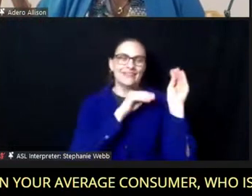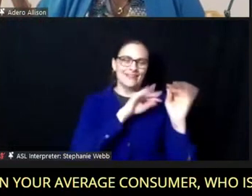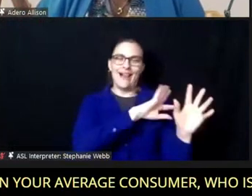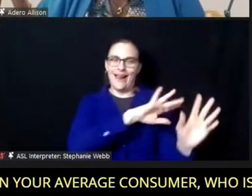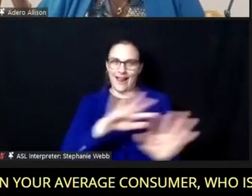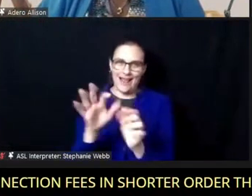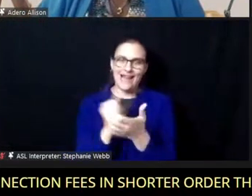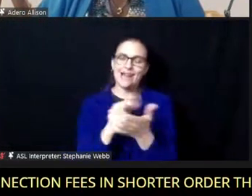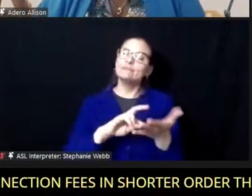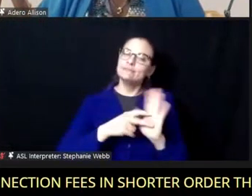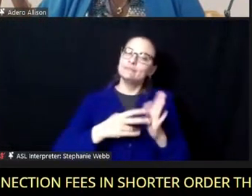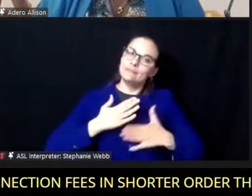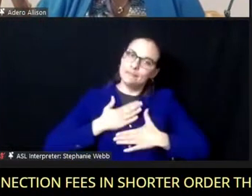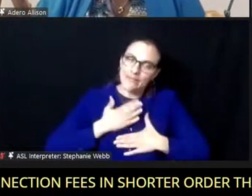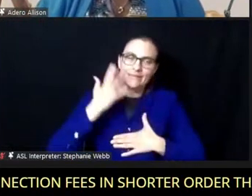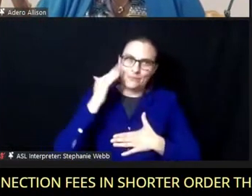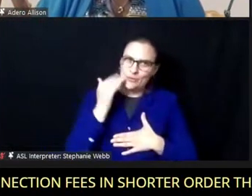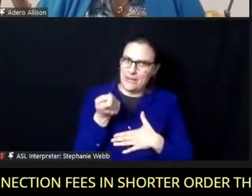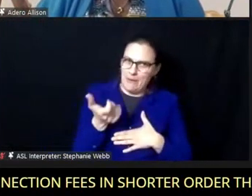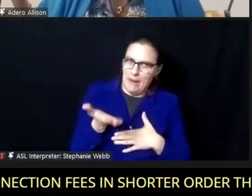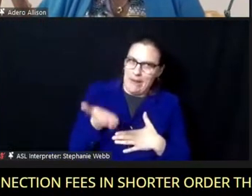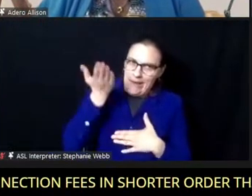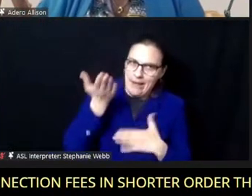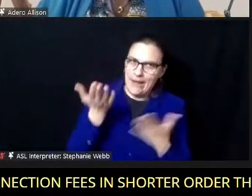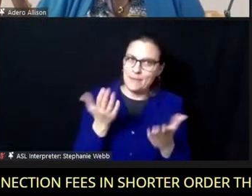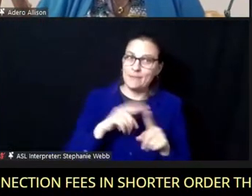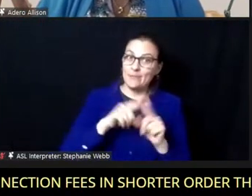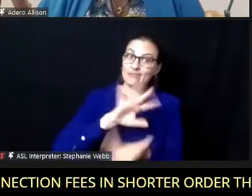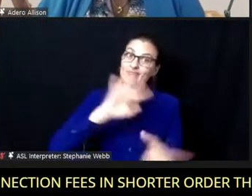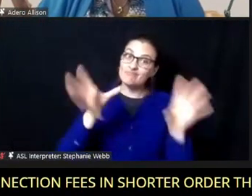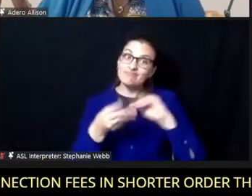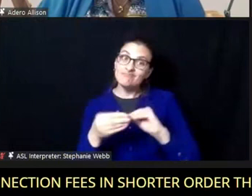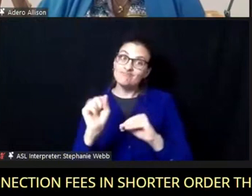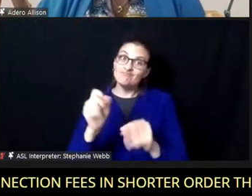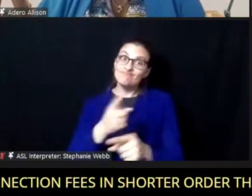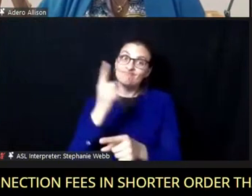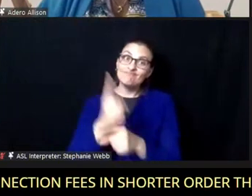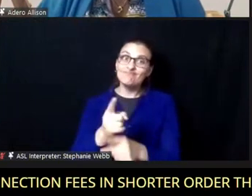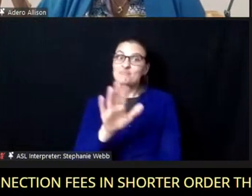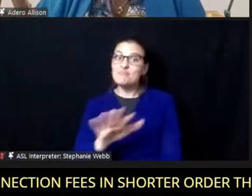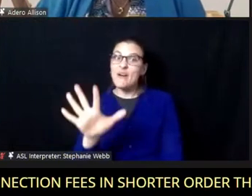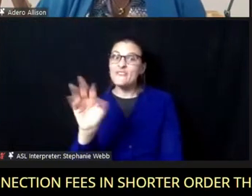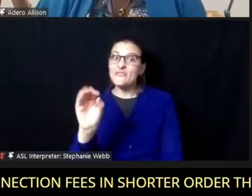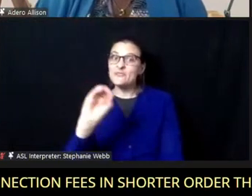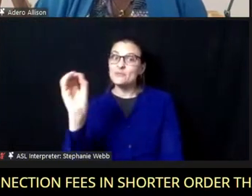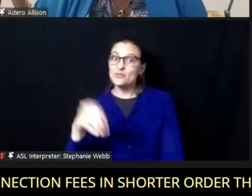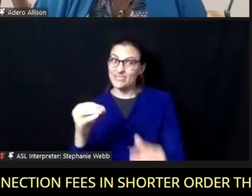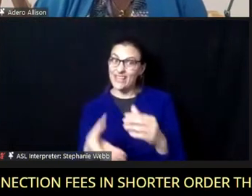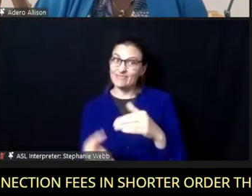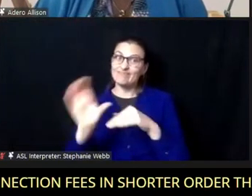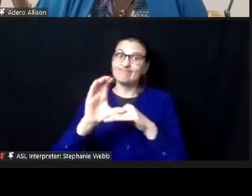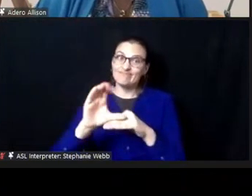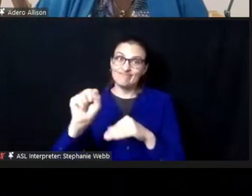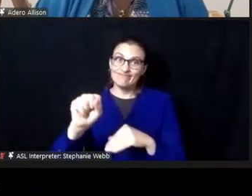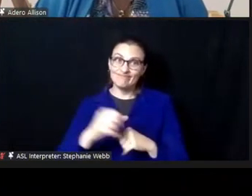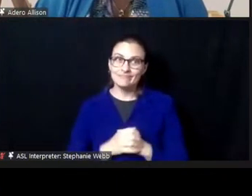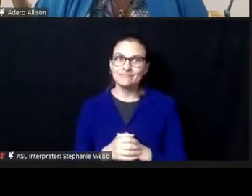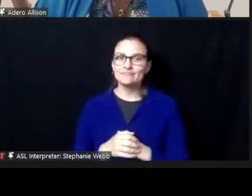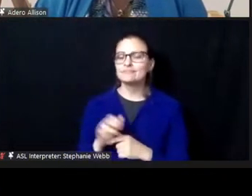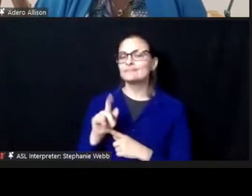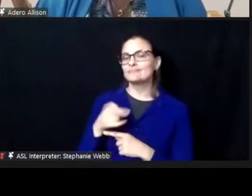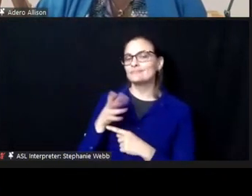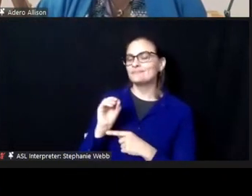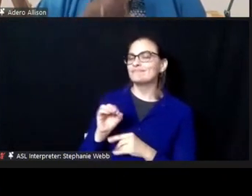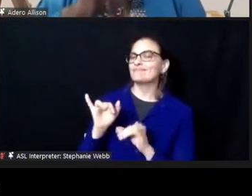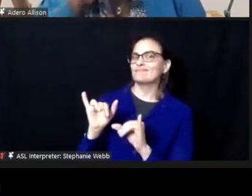So we're just about out of time, but I wanted to kind of give you all an opportunity to kind of share any last